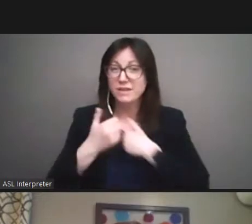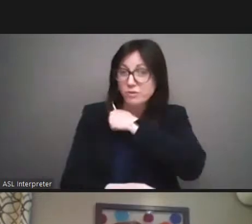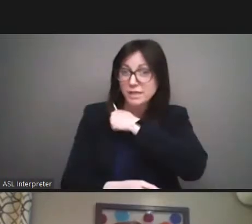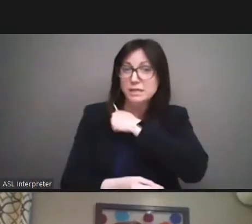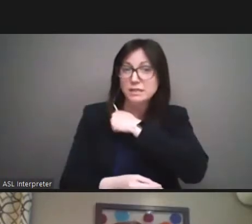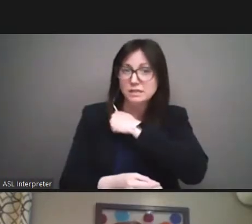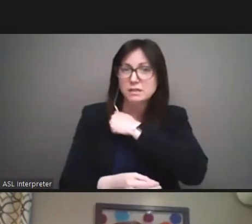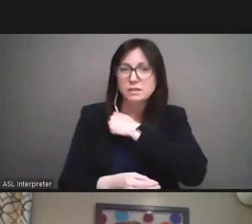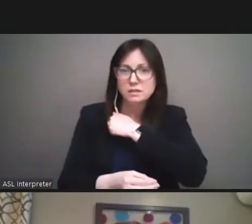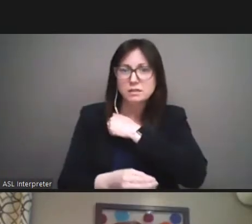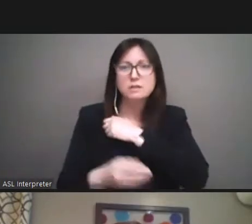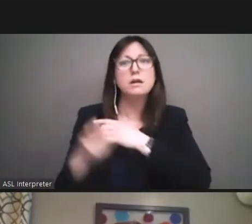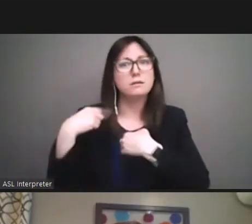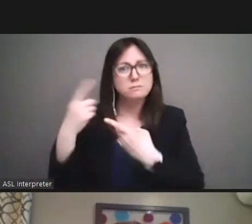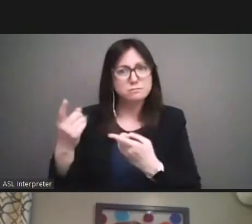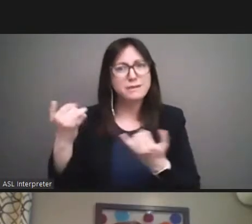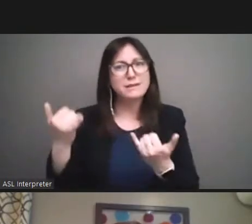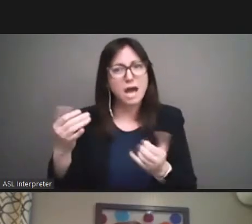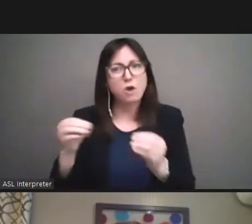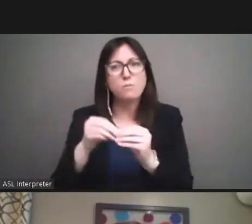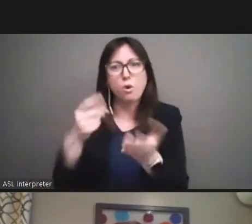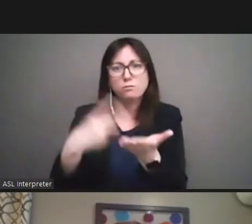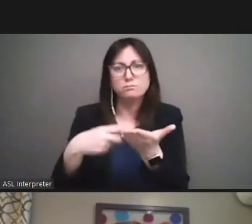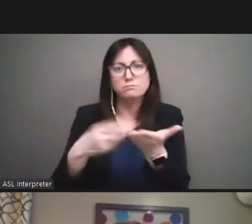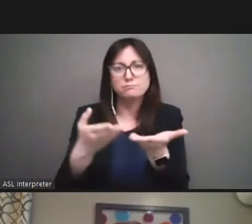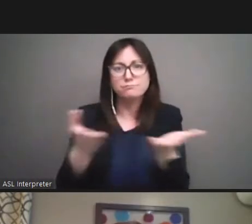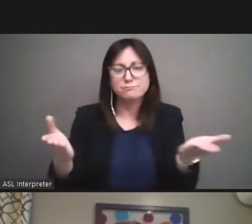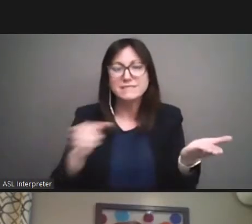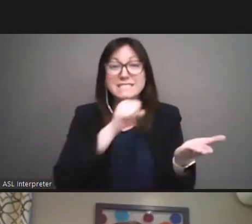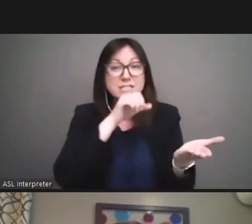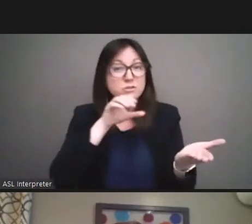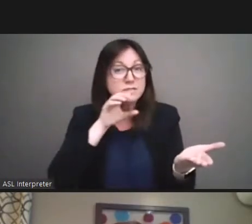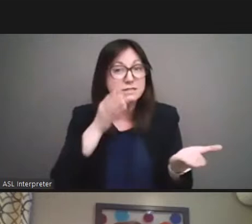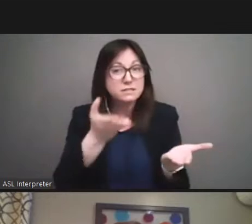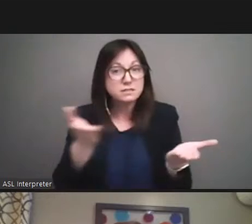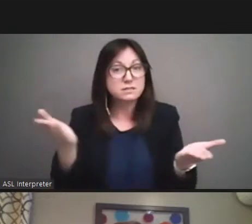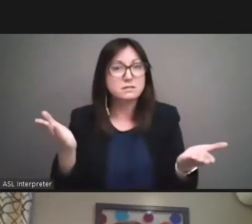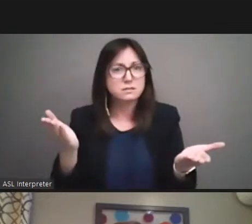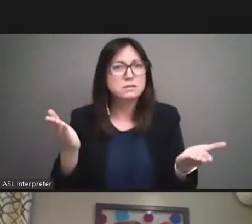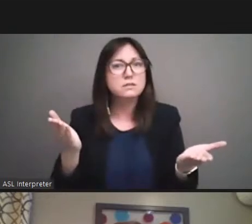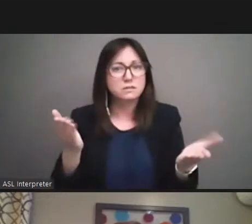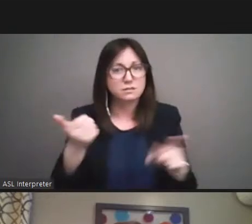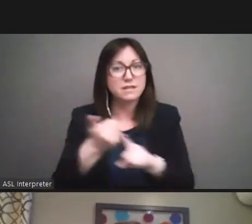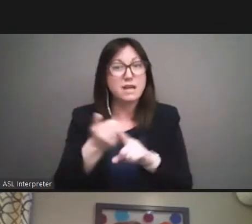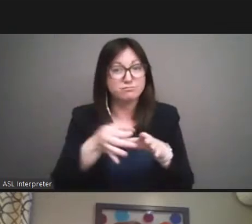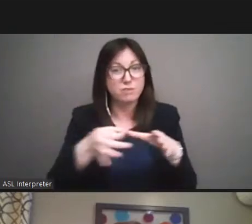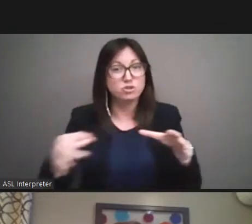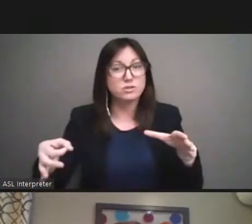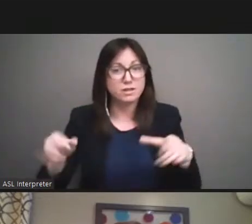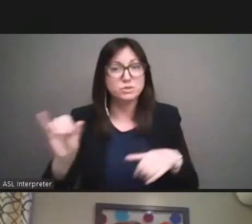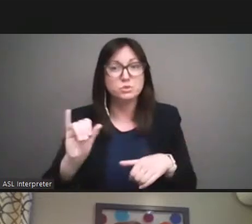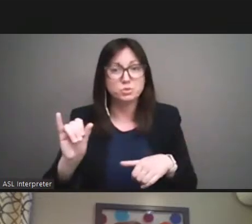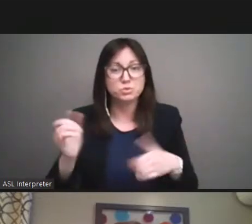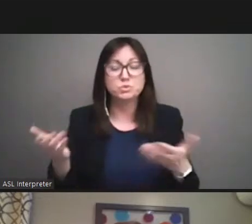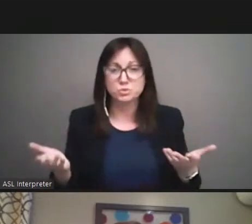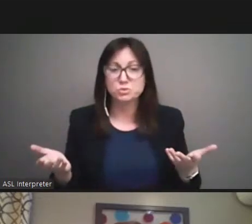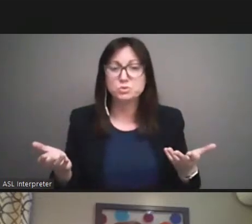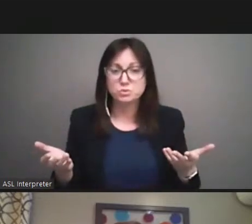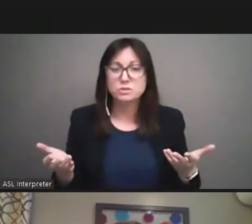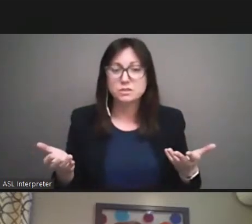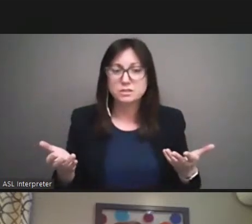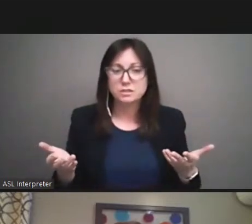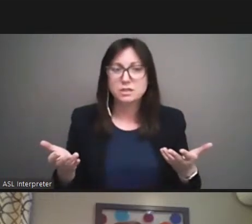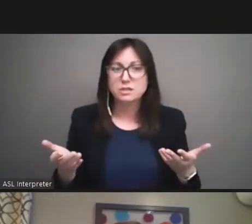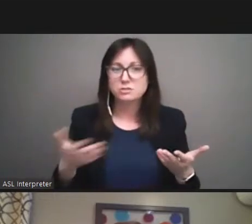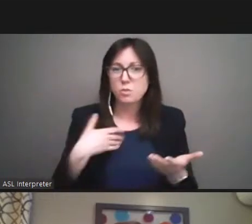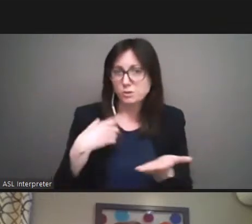there's been some recognition that older folks are marginalized as well. And so I wanted to point people